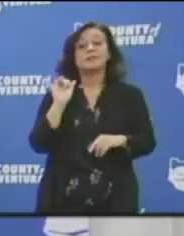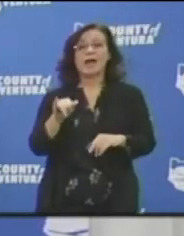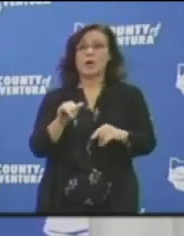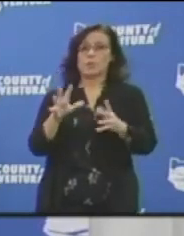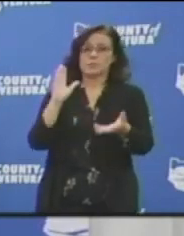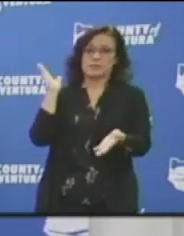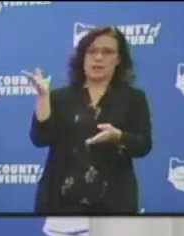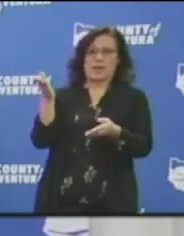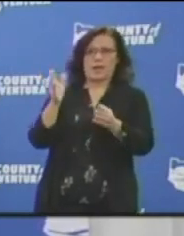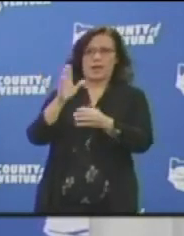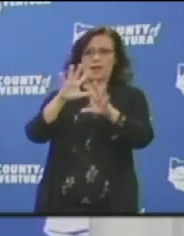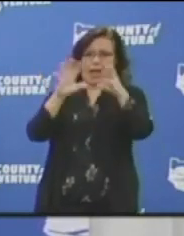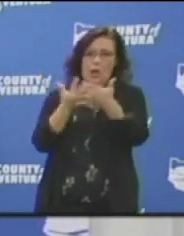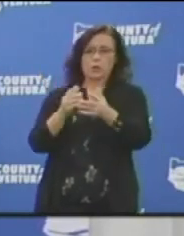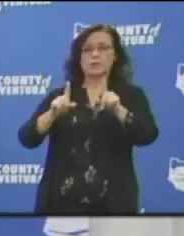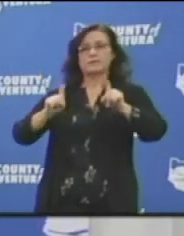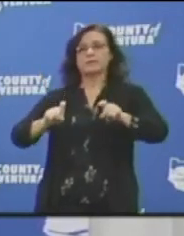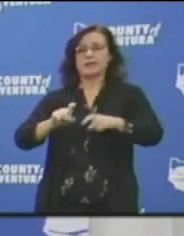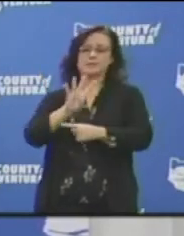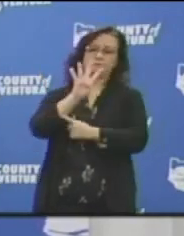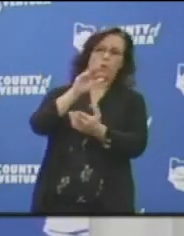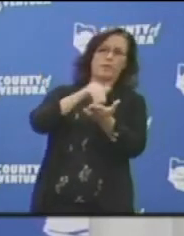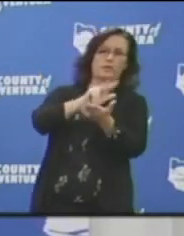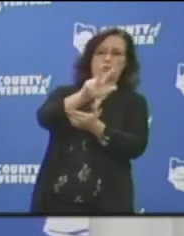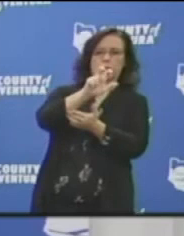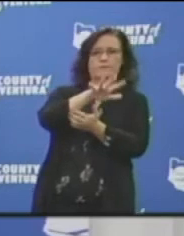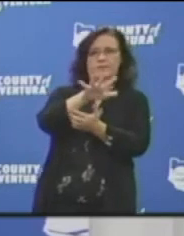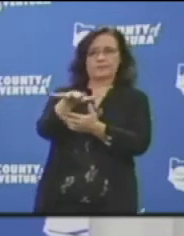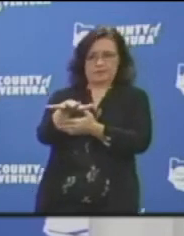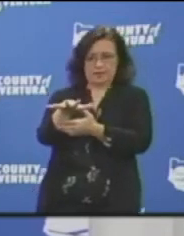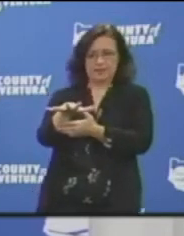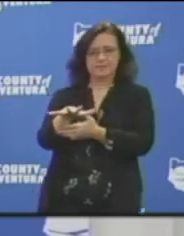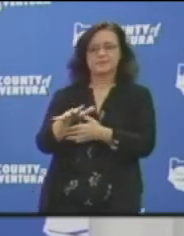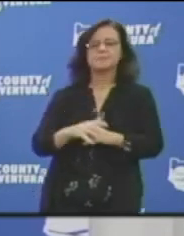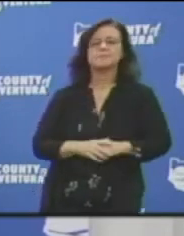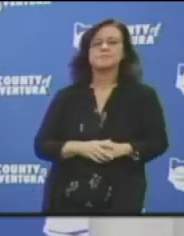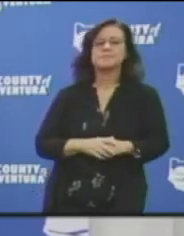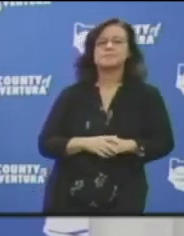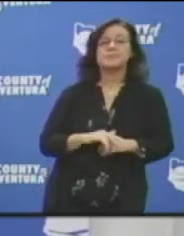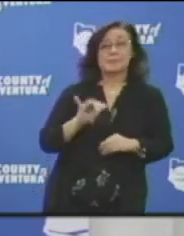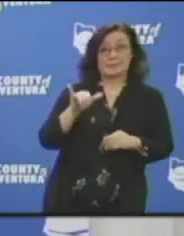4,355 people who were sampled. That's a 9.2%